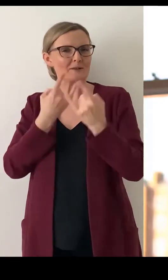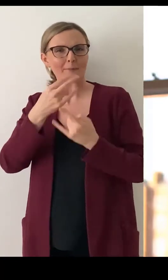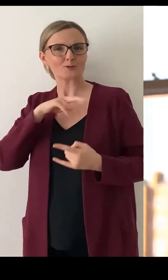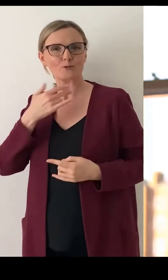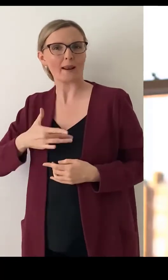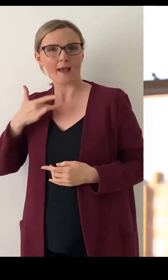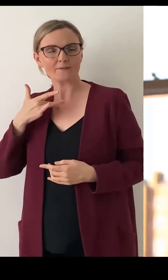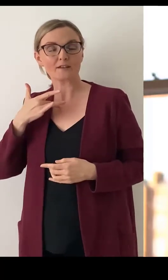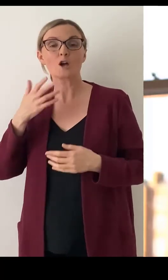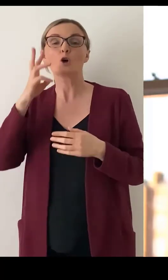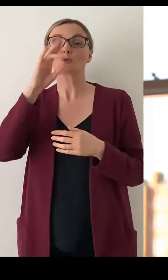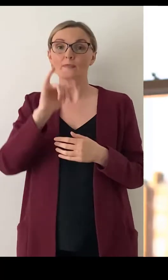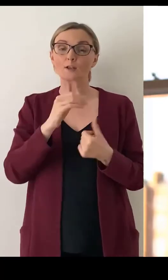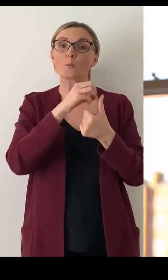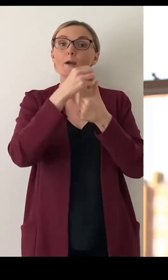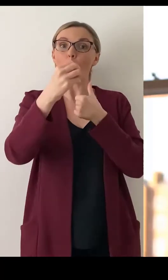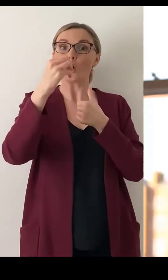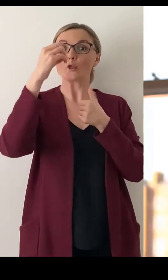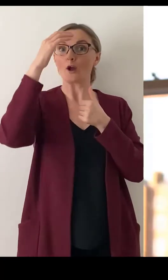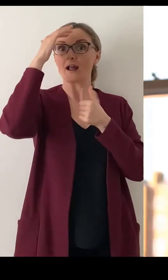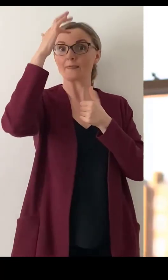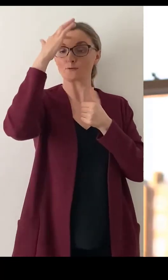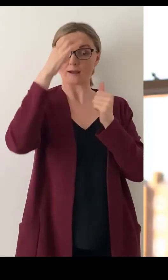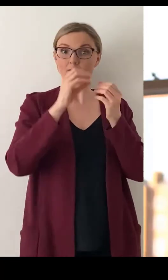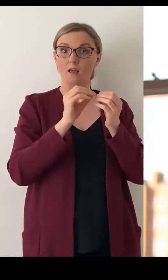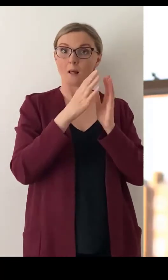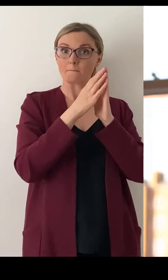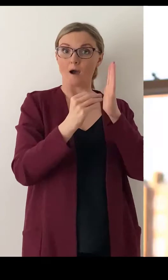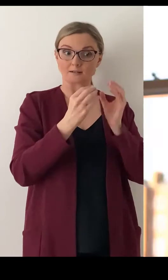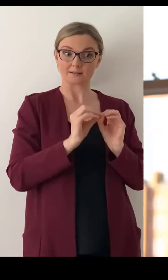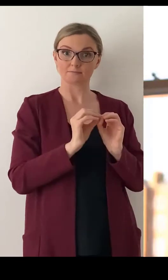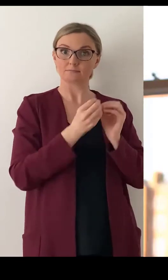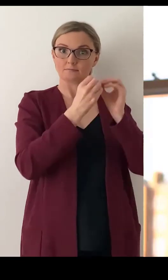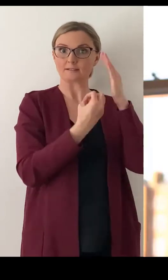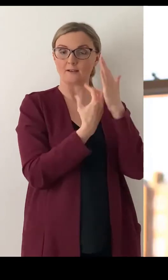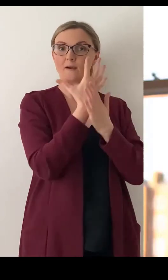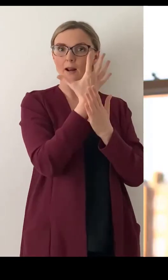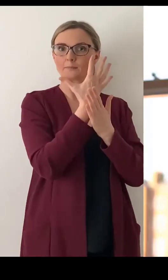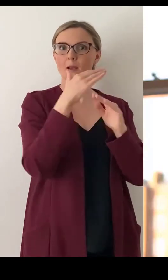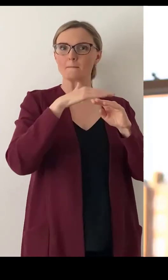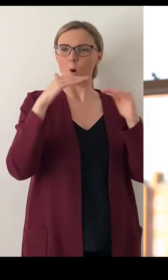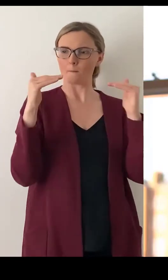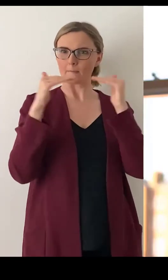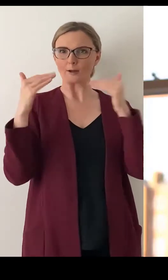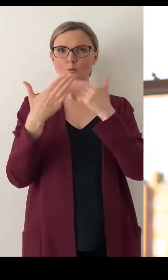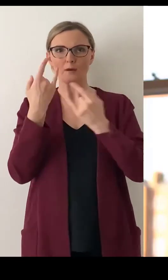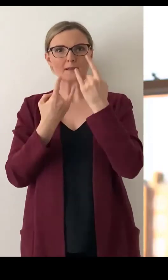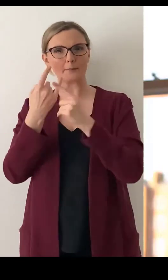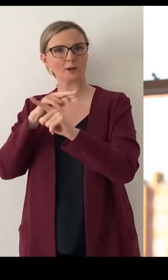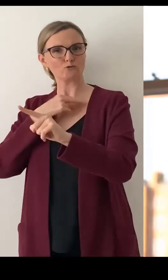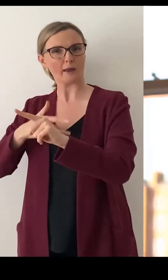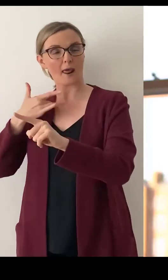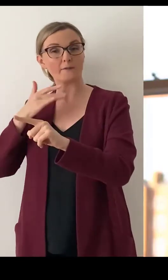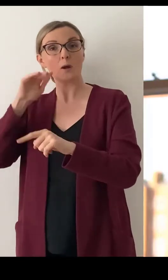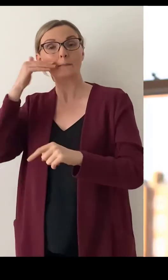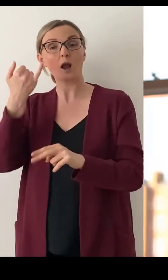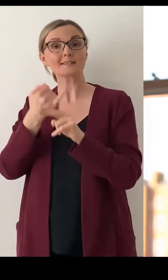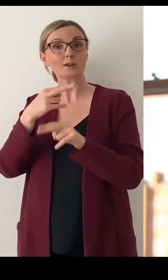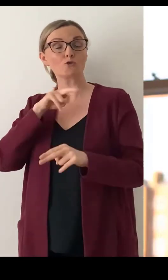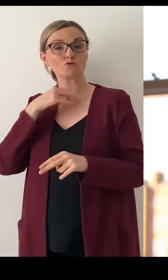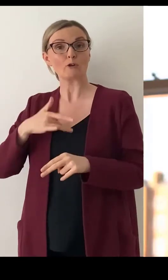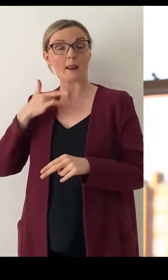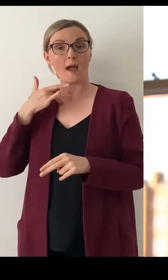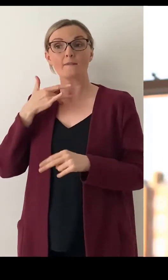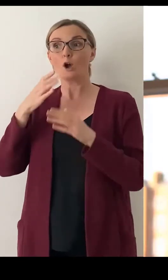other theoretical models being developed that are more realistic and more consistent with that. Because what we have is that in reality, firms can